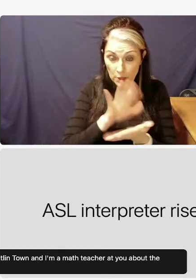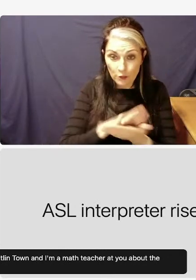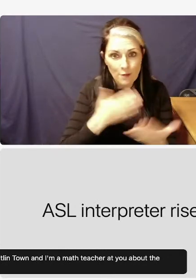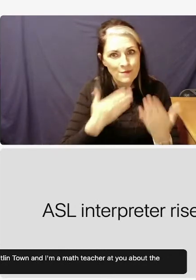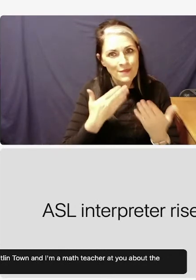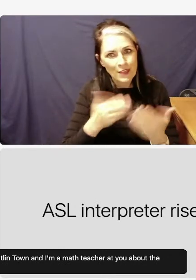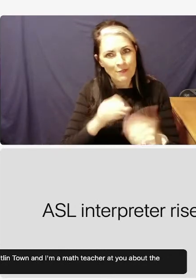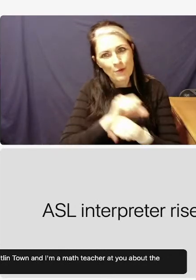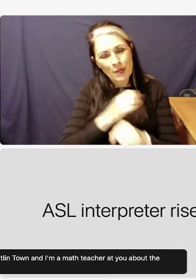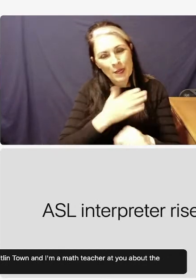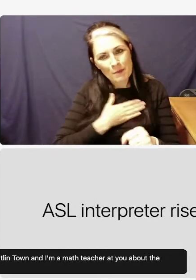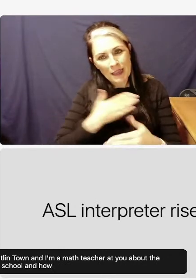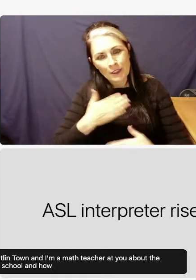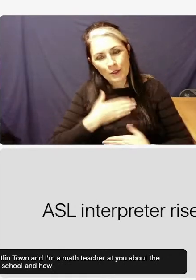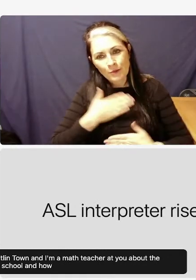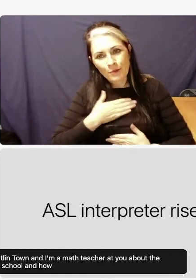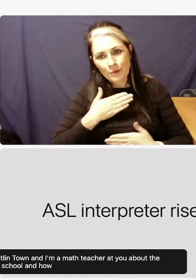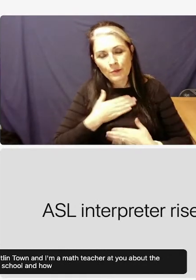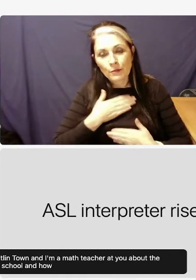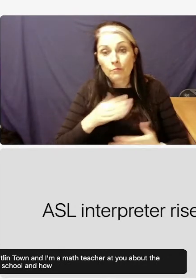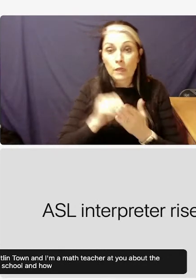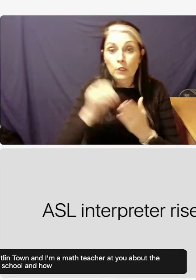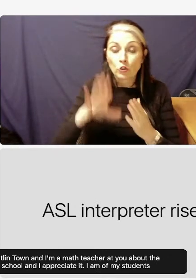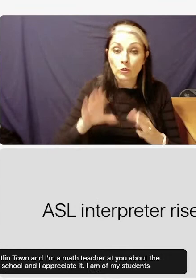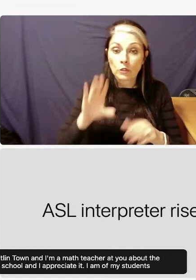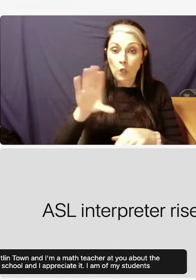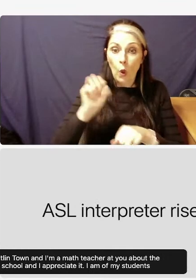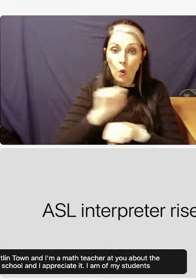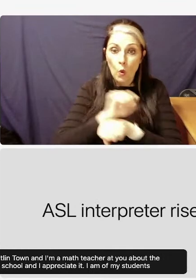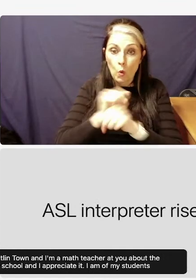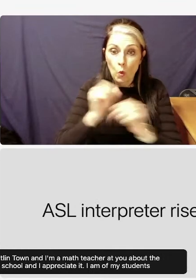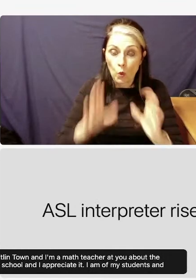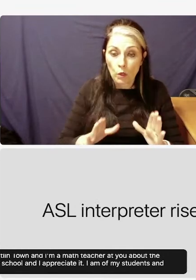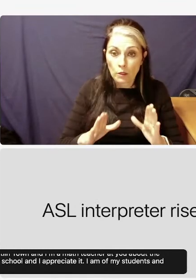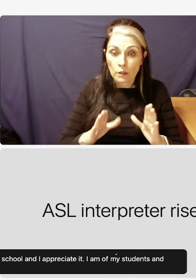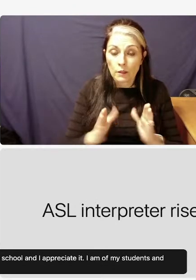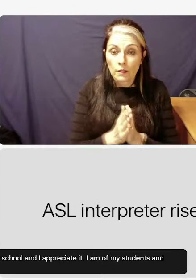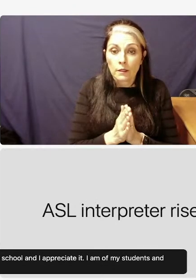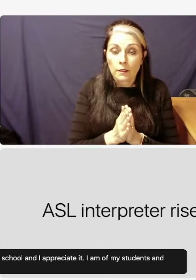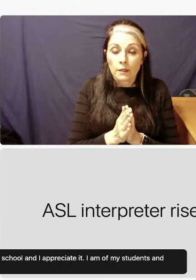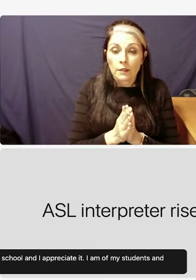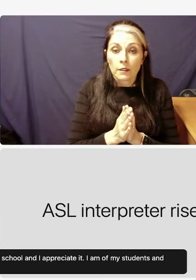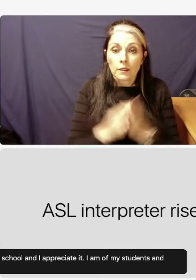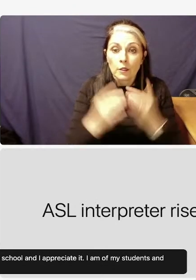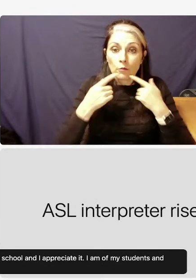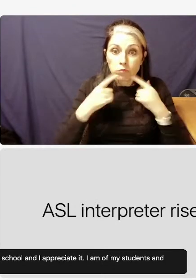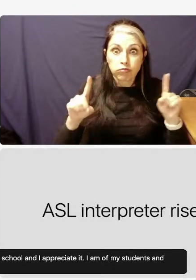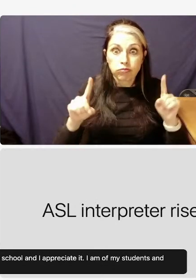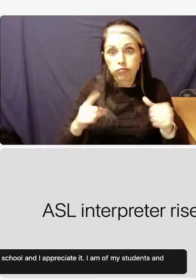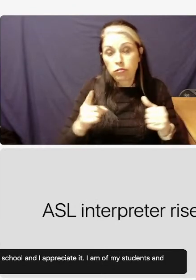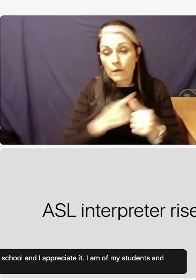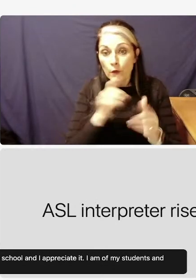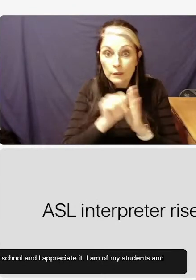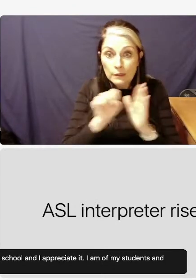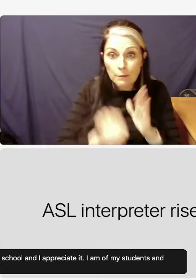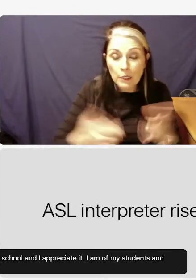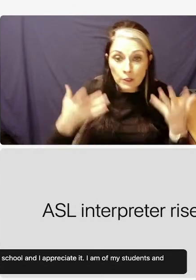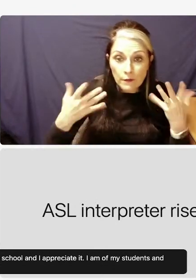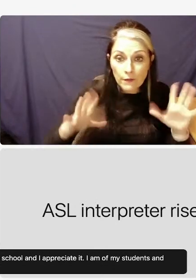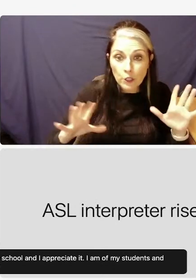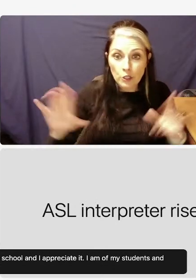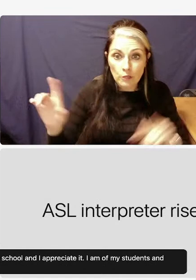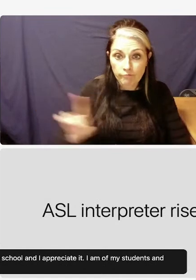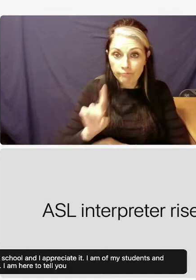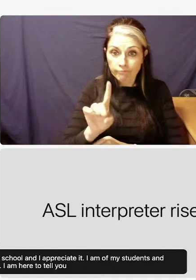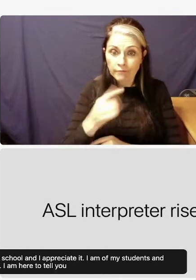at my school and how appreciative i am of my students and my colleagues we have all just made it through an unprecedented first semester i am here to tell you